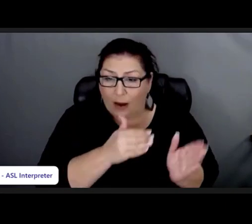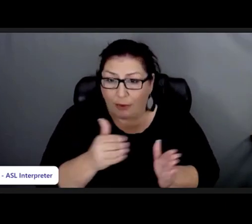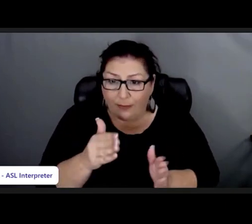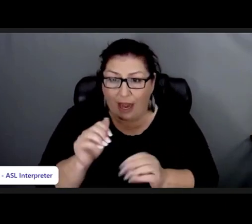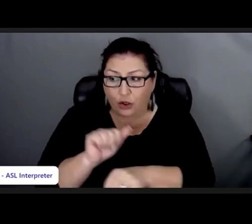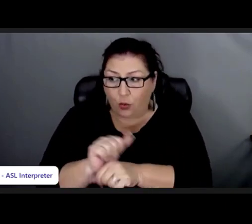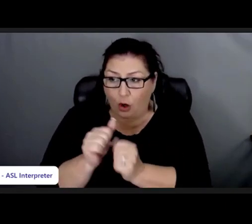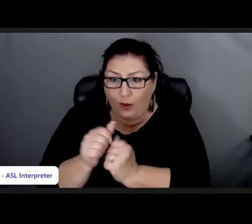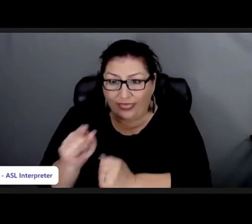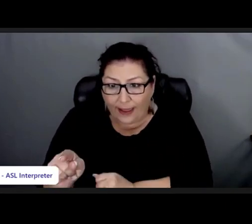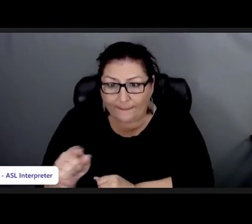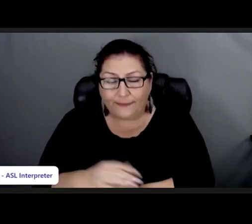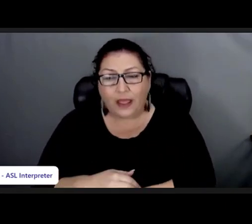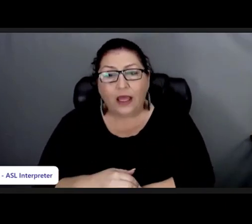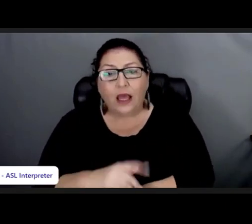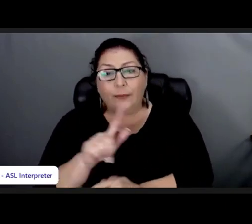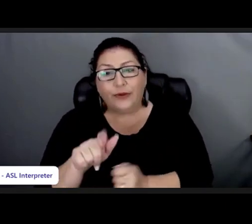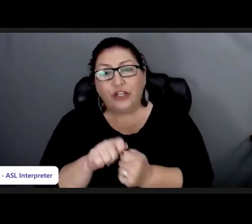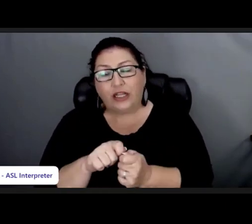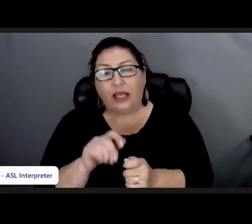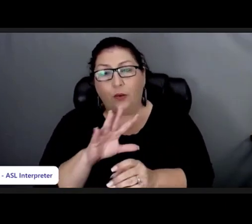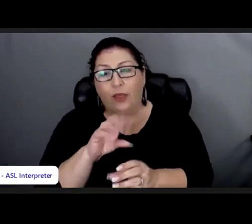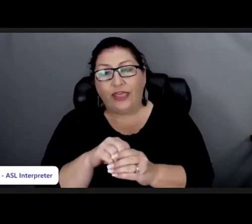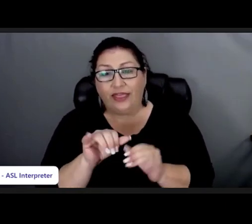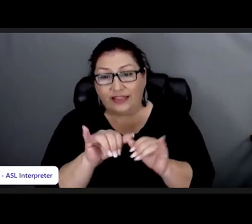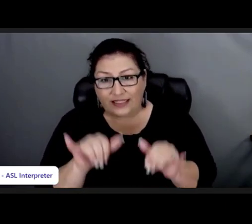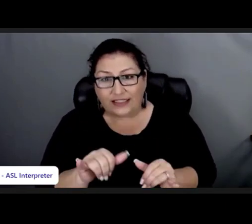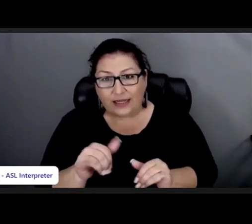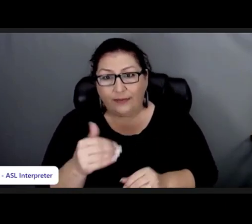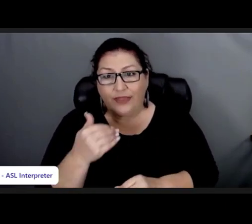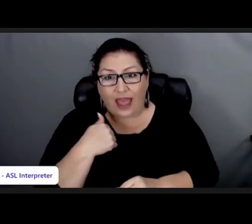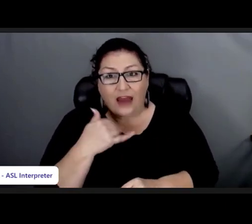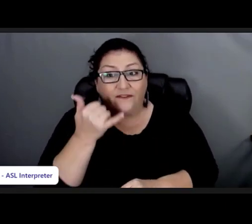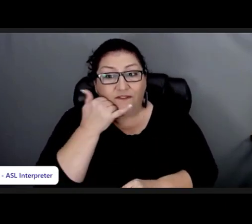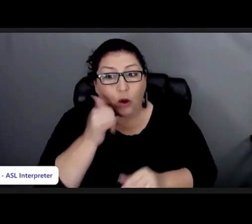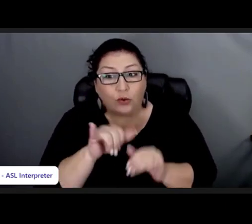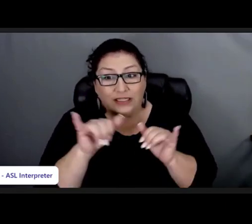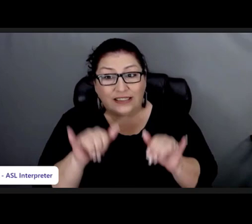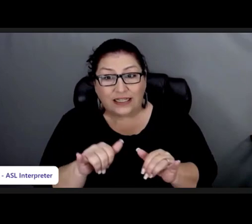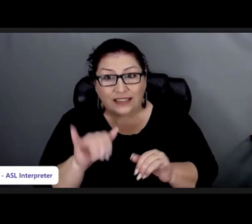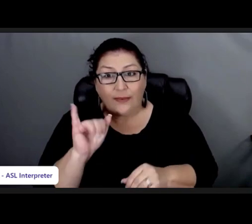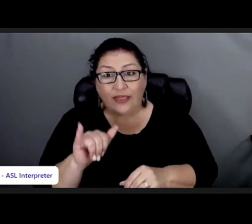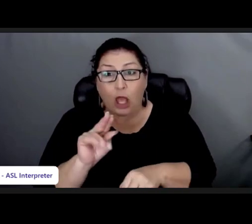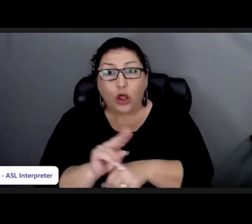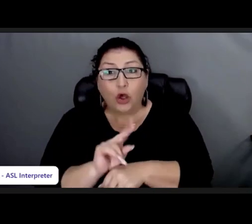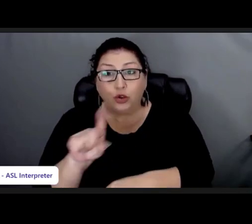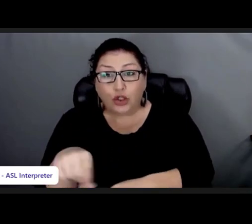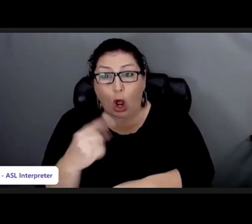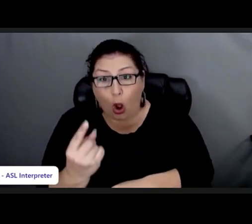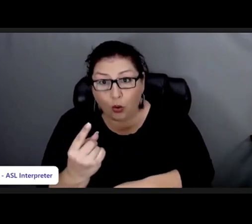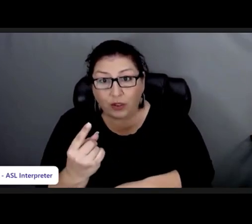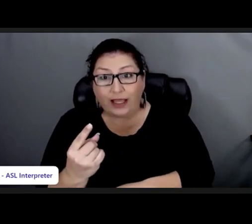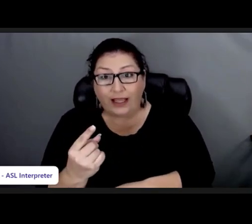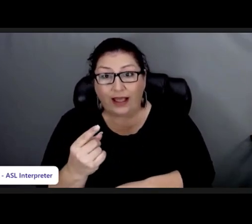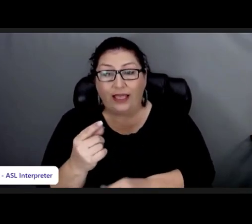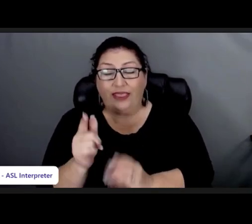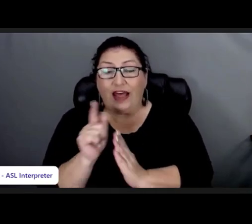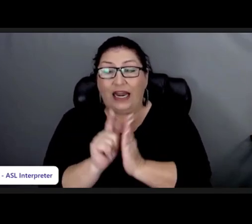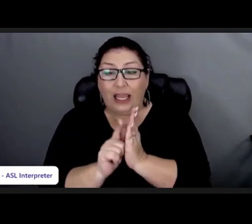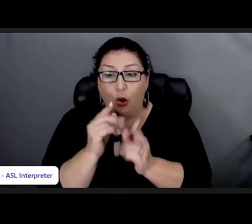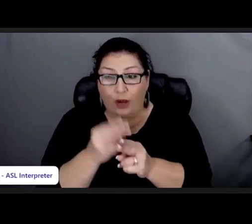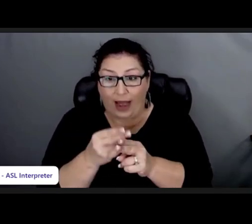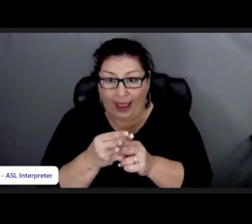work with them. Particularly in this system, they had a phone system that used only the legal name.